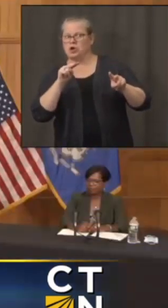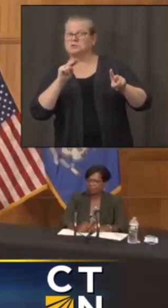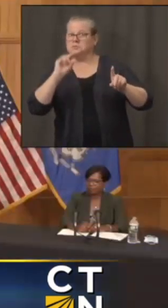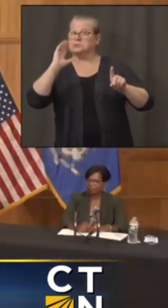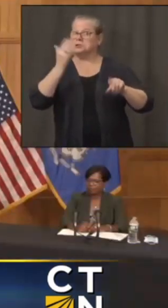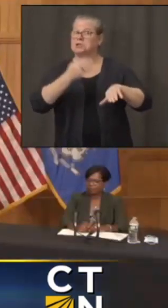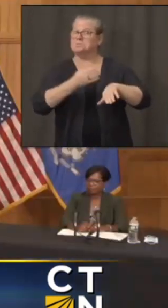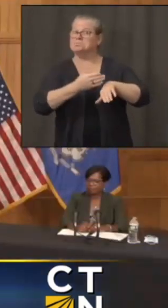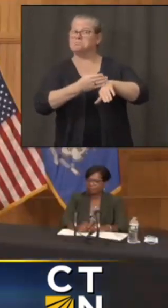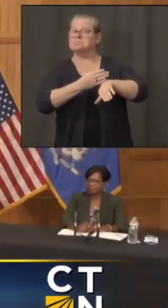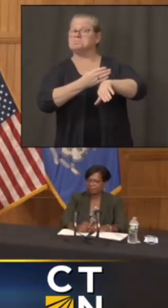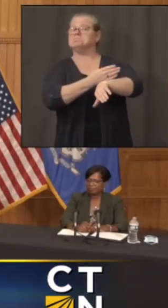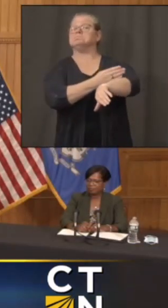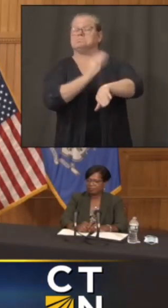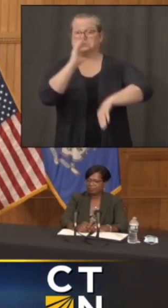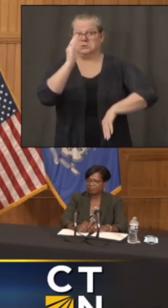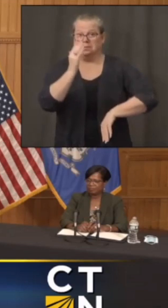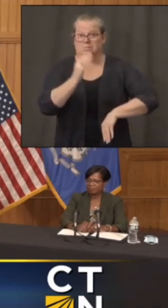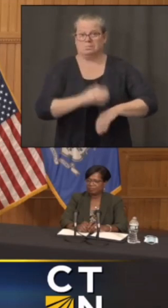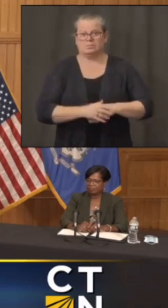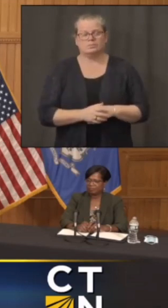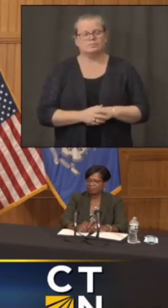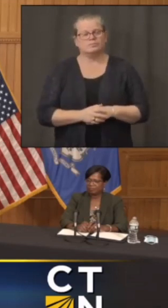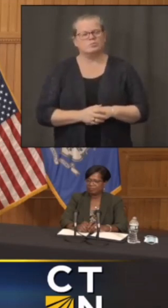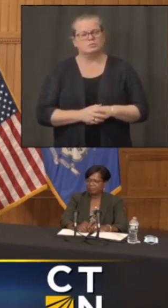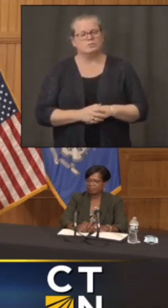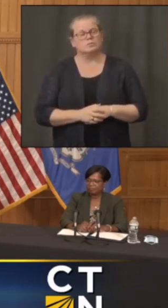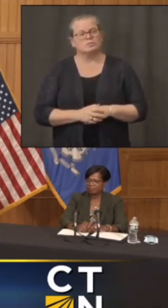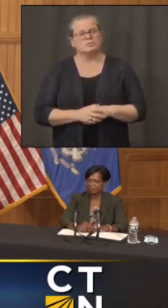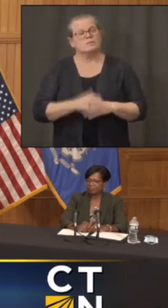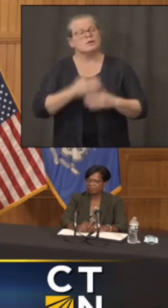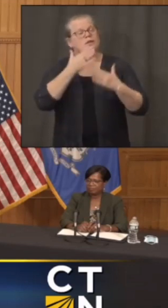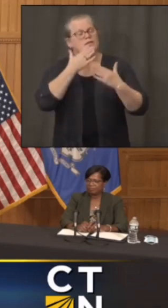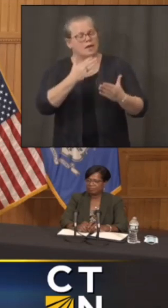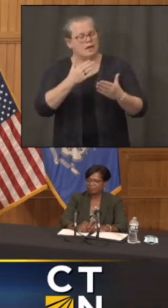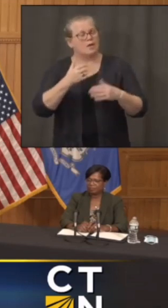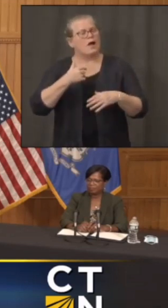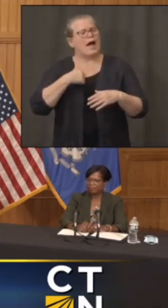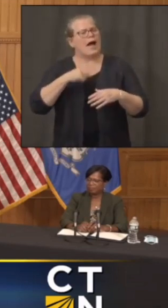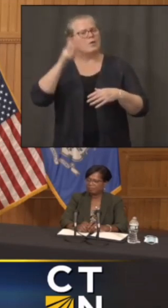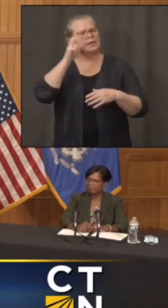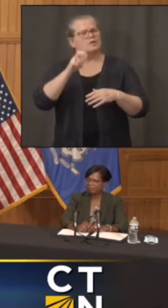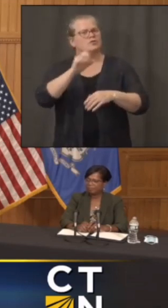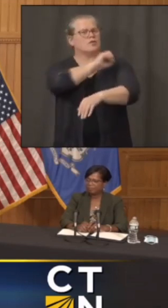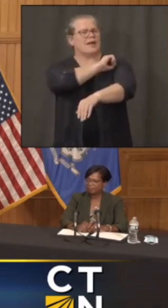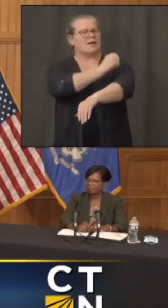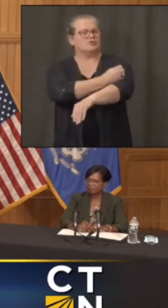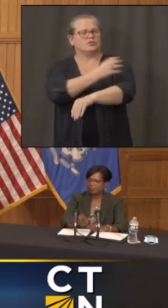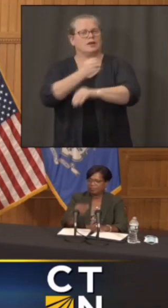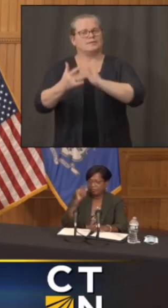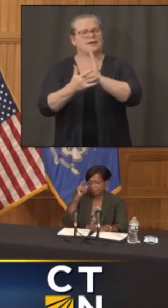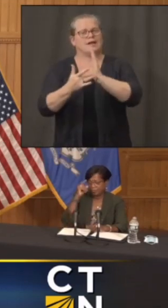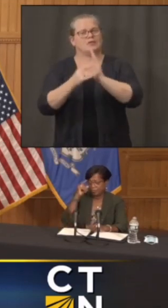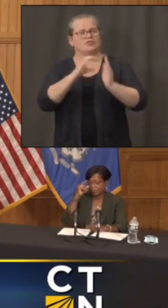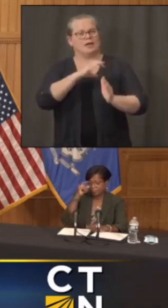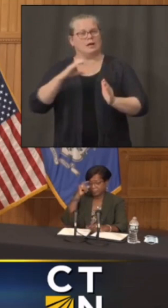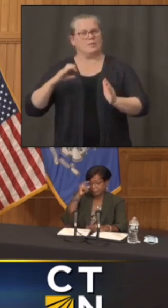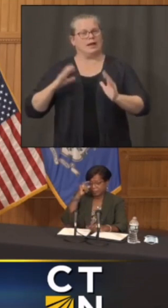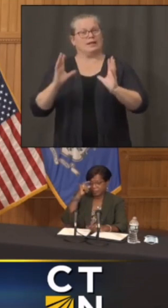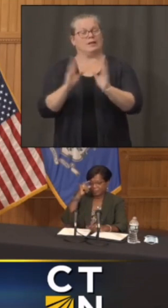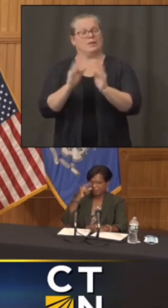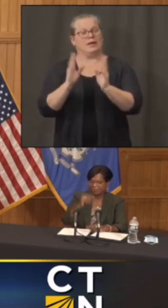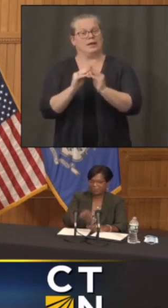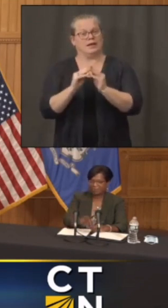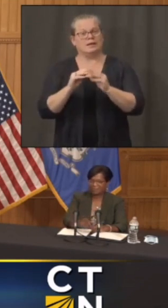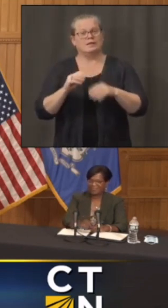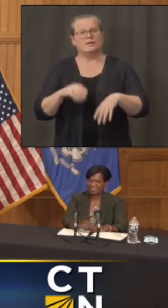Thanks. And I was listening to the Energy and Technology Committee meeting most of the day, and thanks for scheduling this at 4